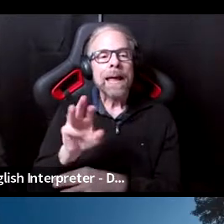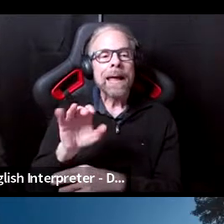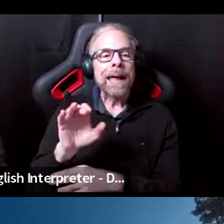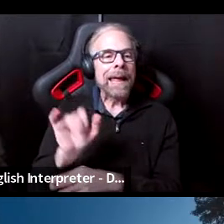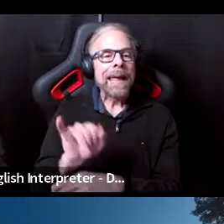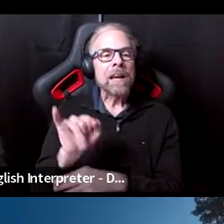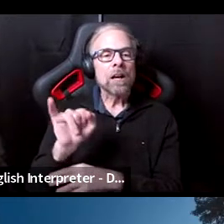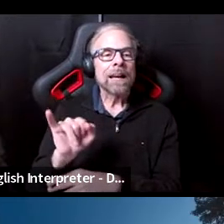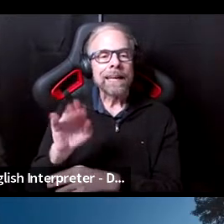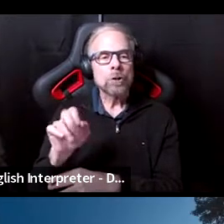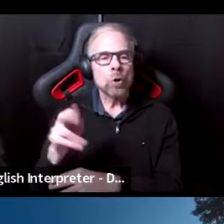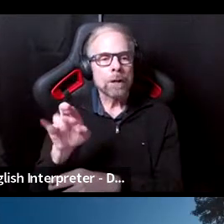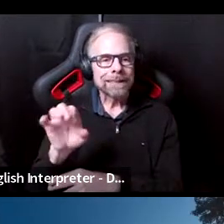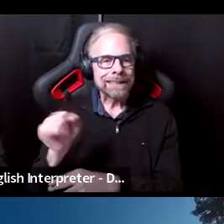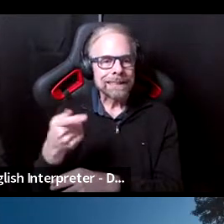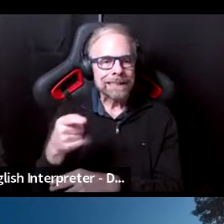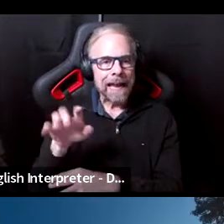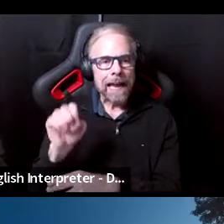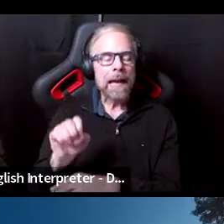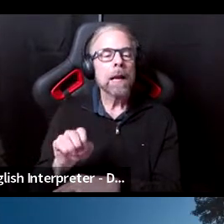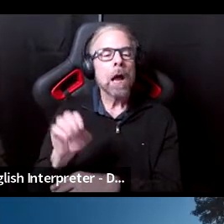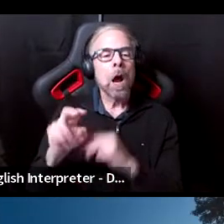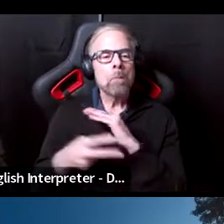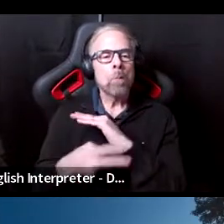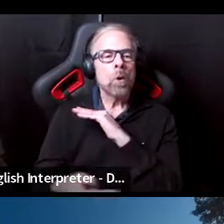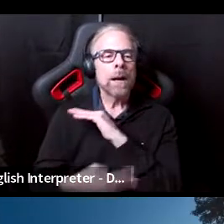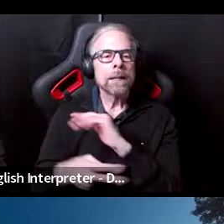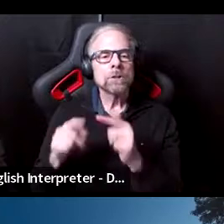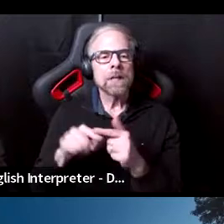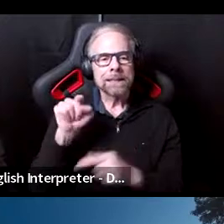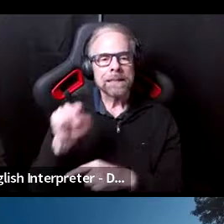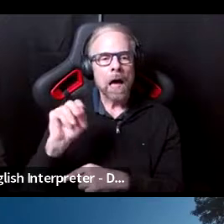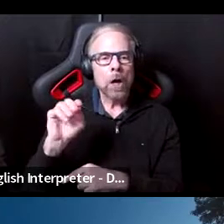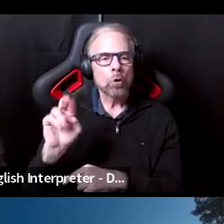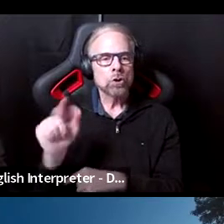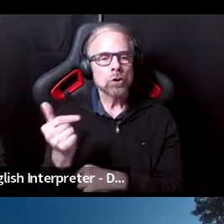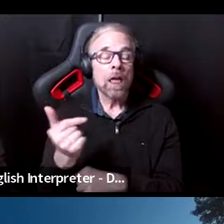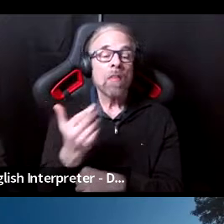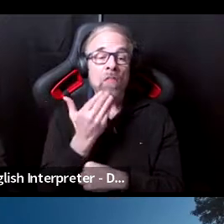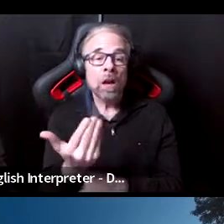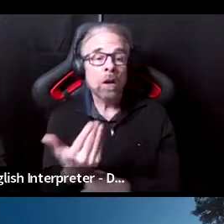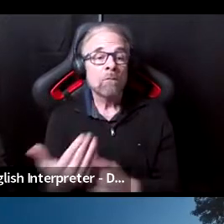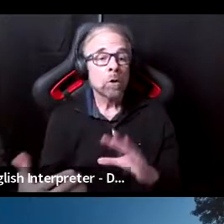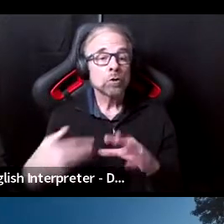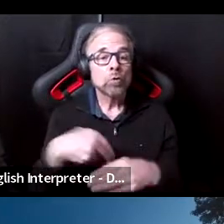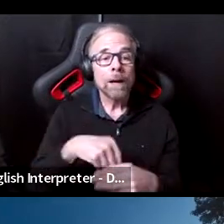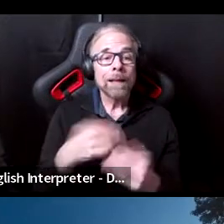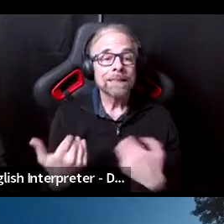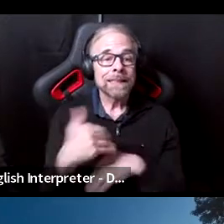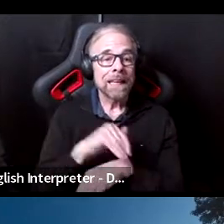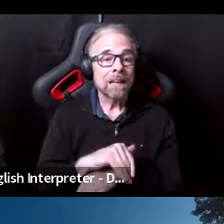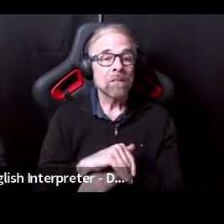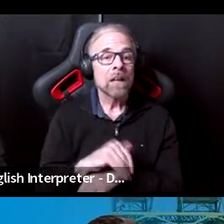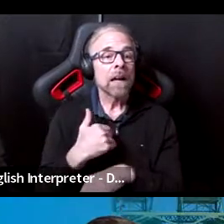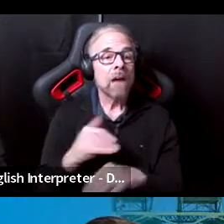interstatebridge.org, to learn more. And we want to thank you for joining us this evening, and have a great night. Thank you.